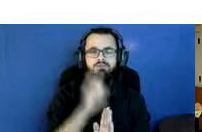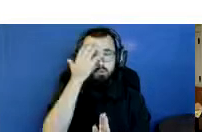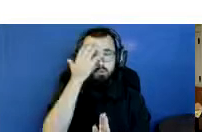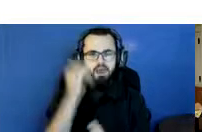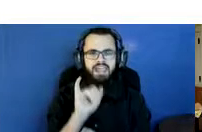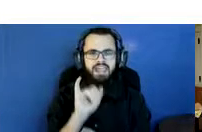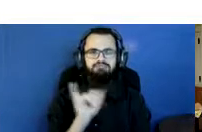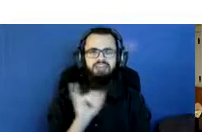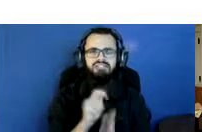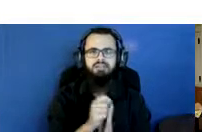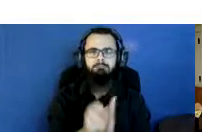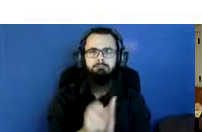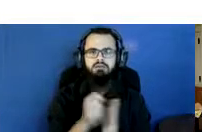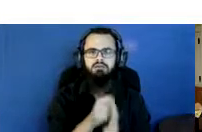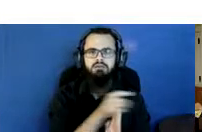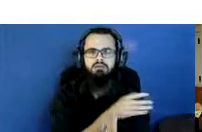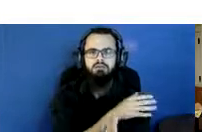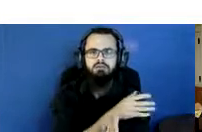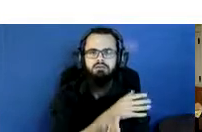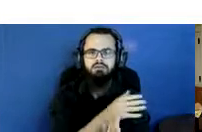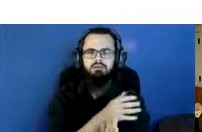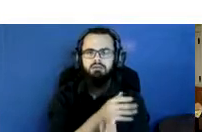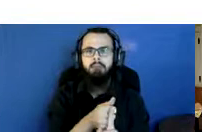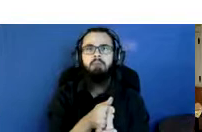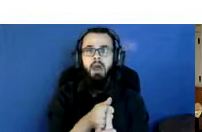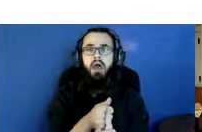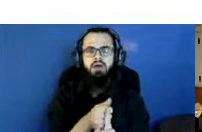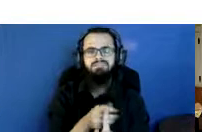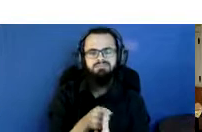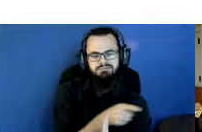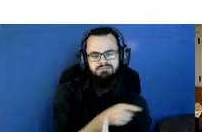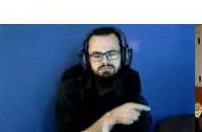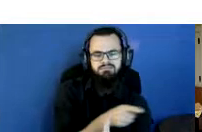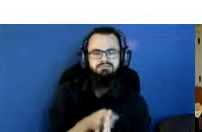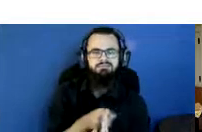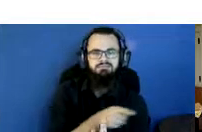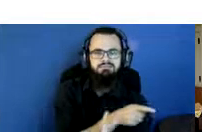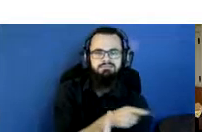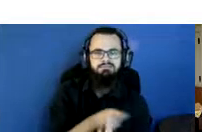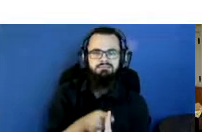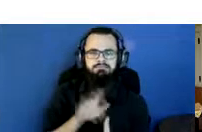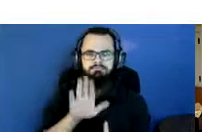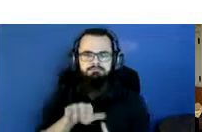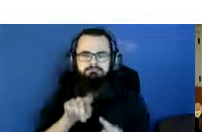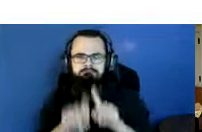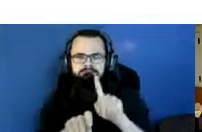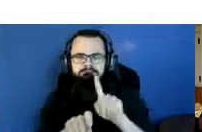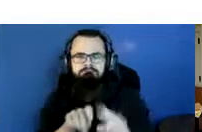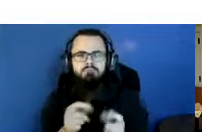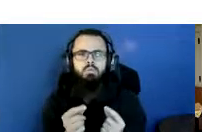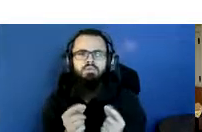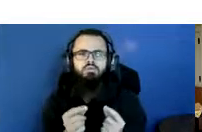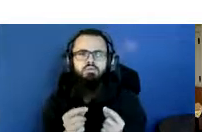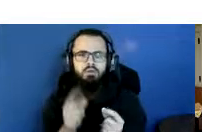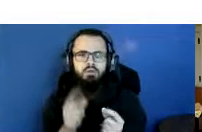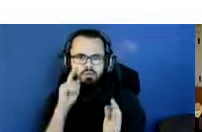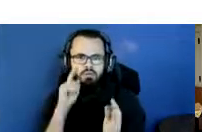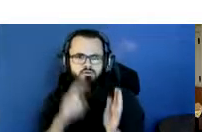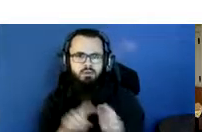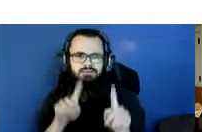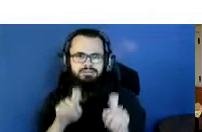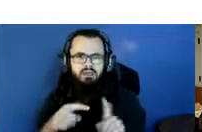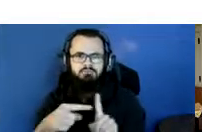that will ask questions about, what did you do in the 2 days that we're looking at here? And who was around, right? So